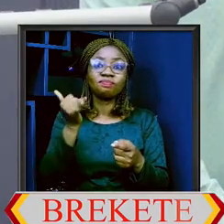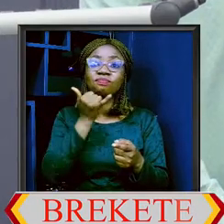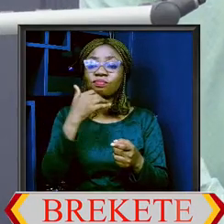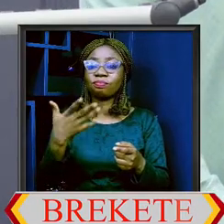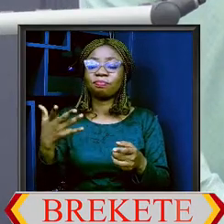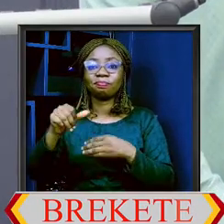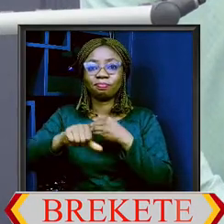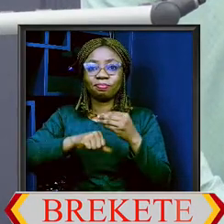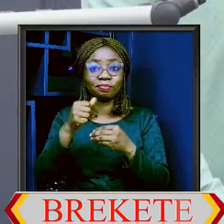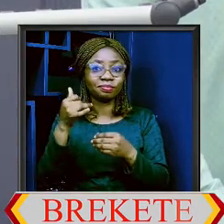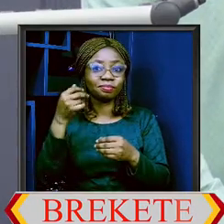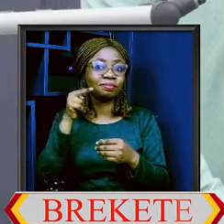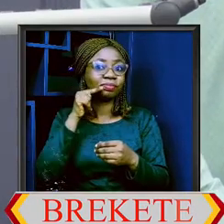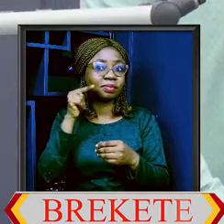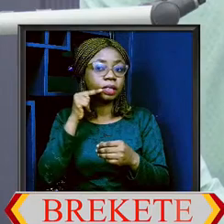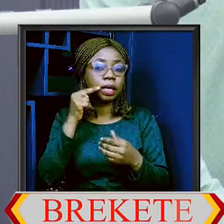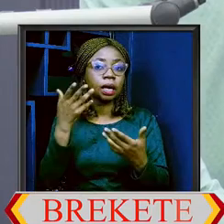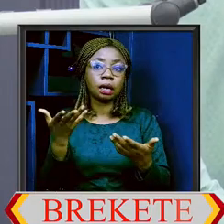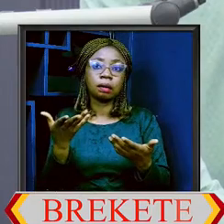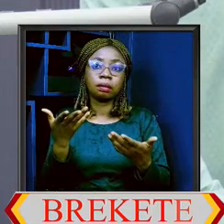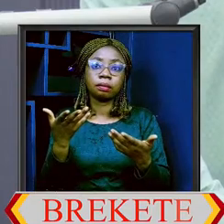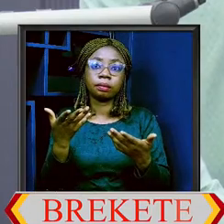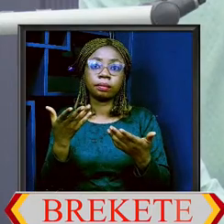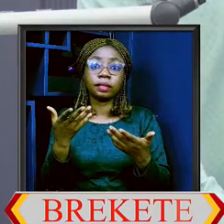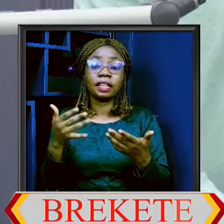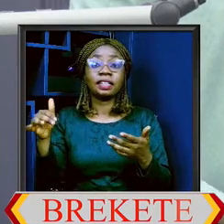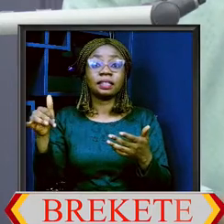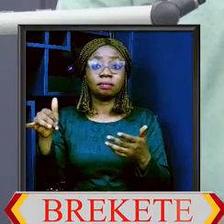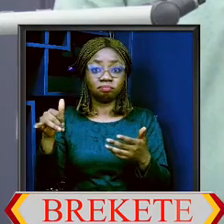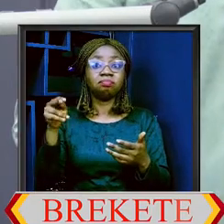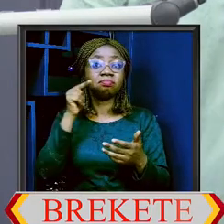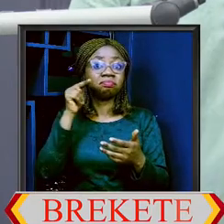birth but they are not Nigerians by